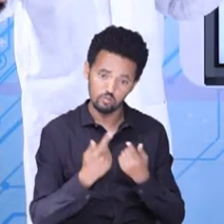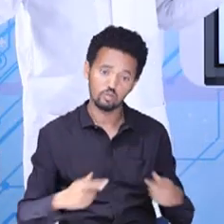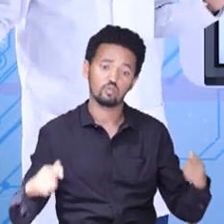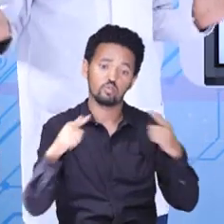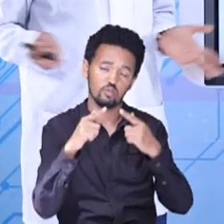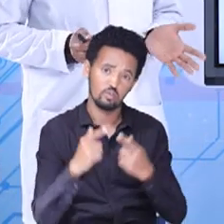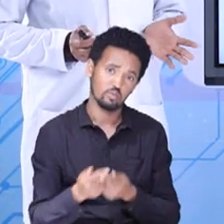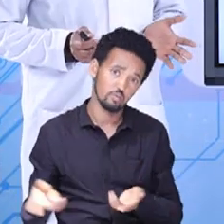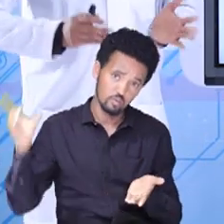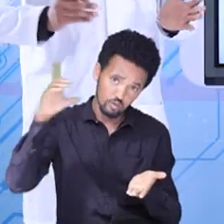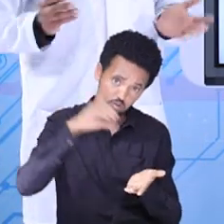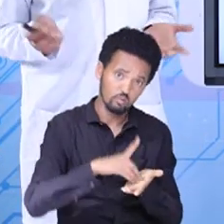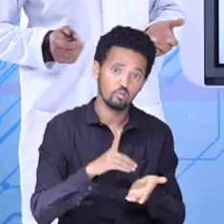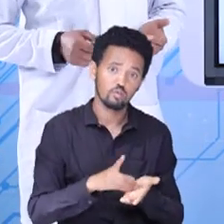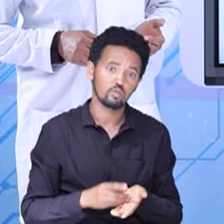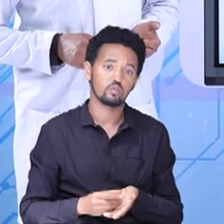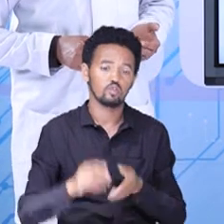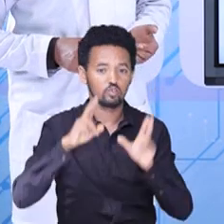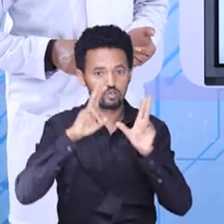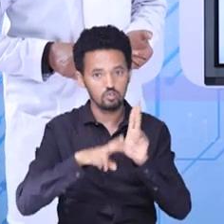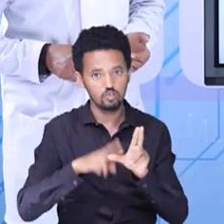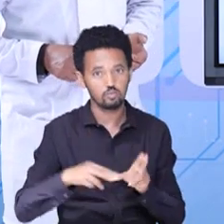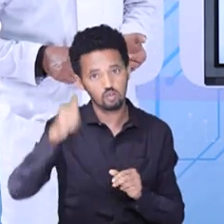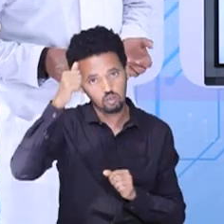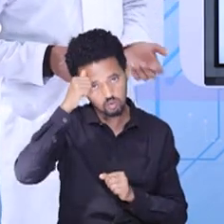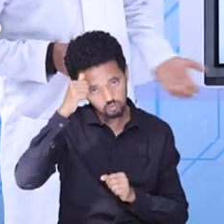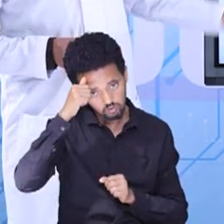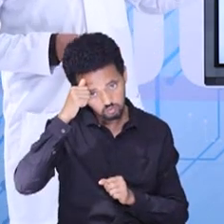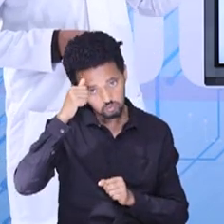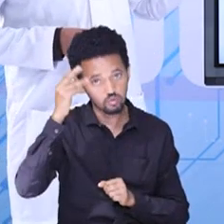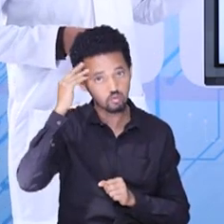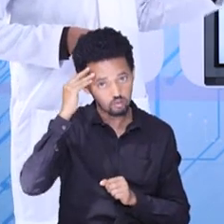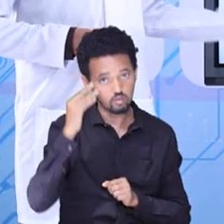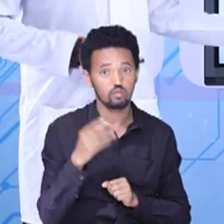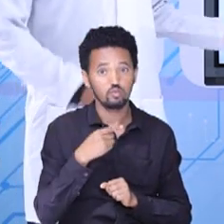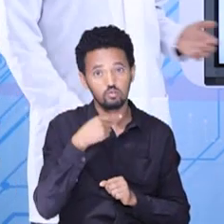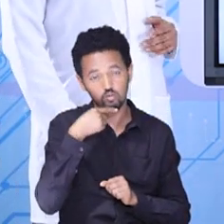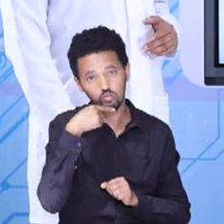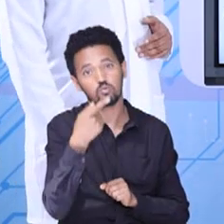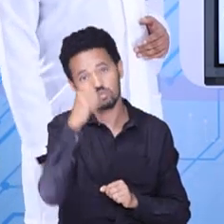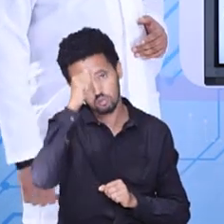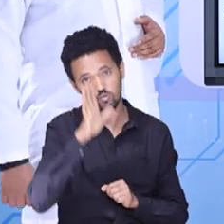by including his chairman, Aman Mikhail Andum.